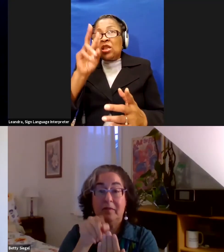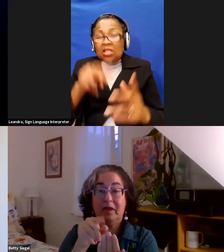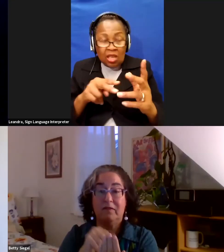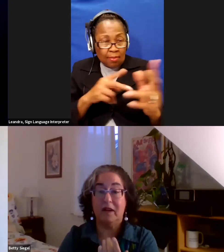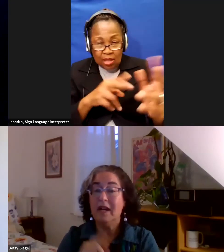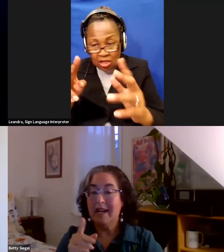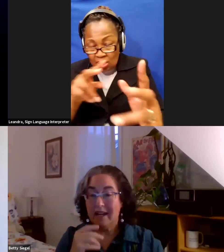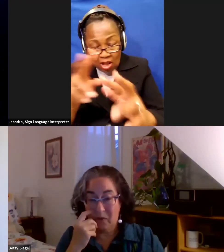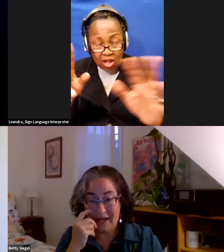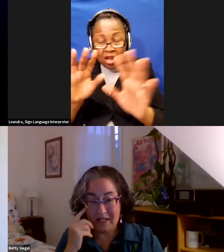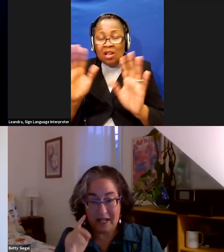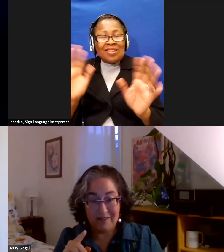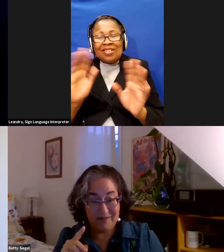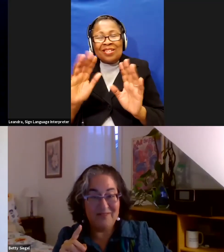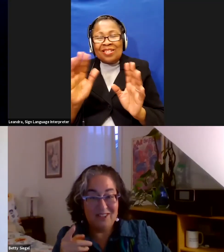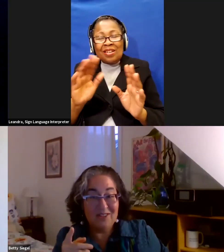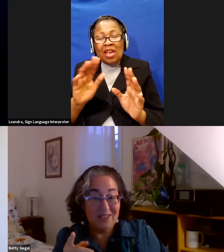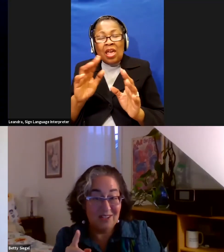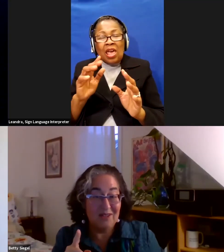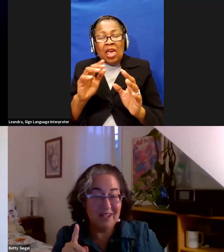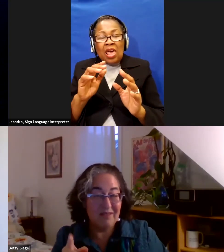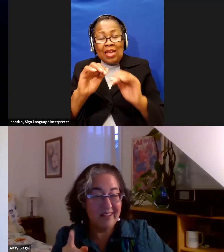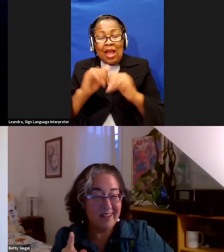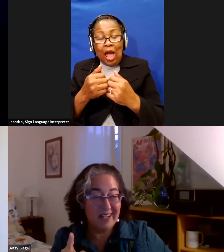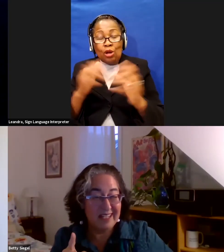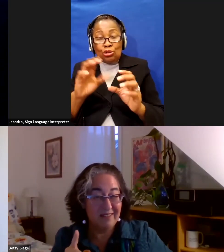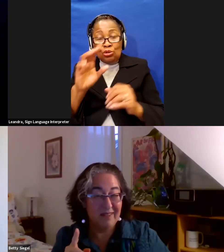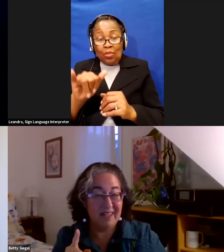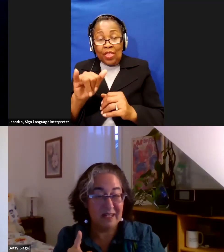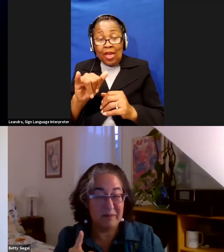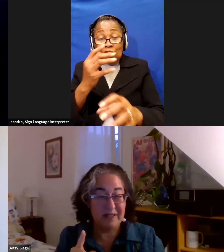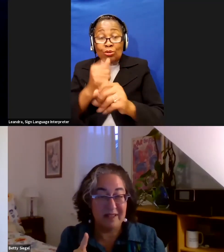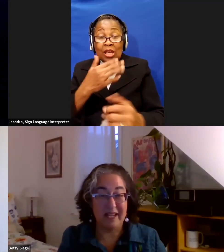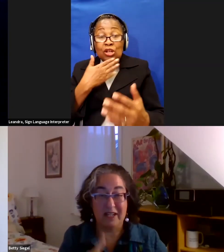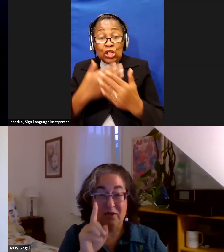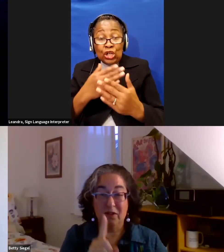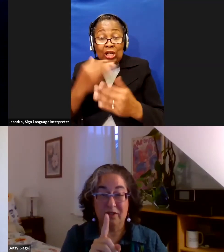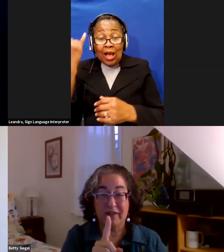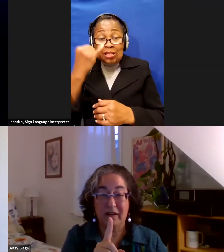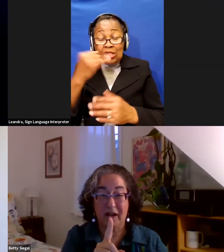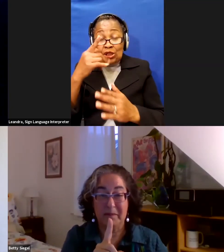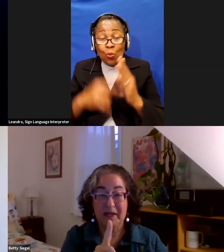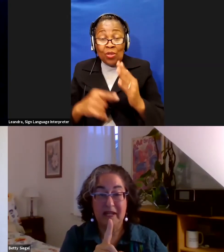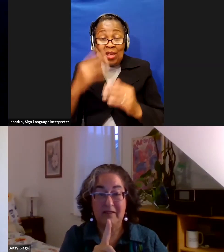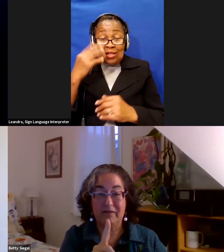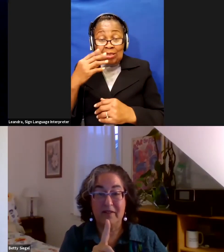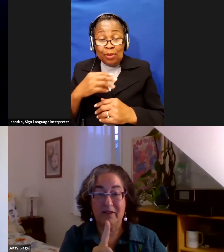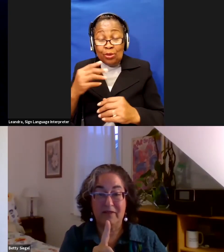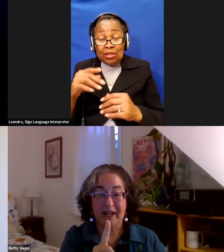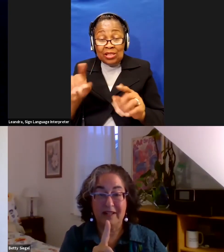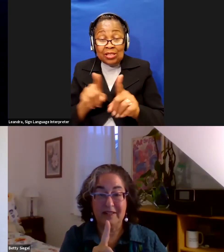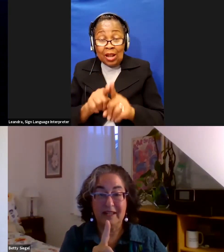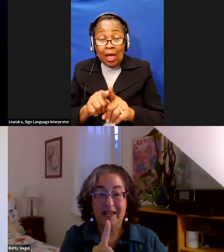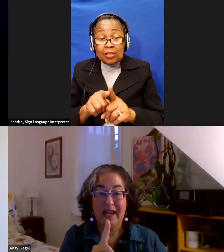looking near, I'm looking far. And the way to kind of do this so you get a really good idea of what that experience is like is you hold your finger up in front